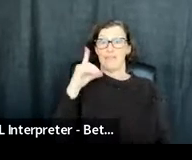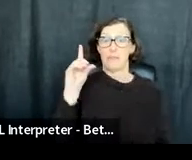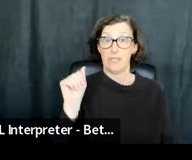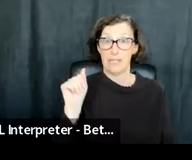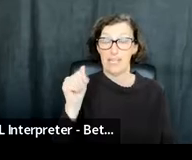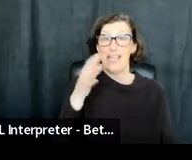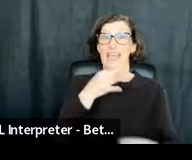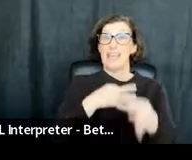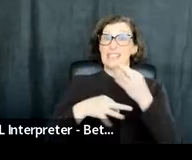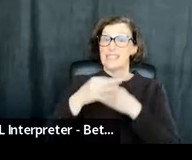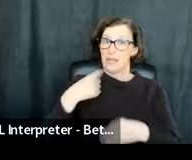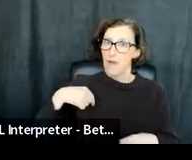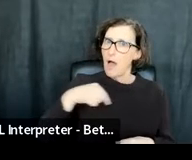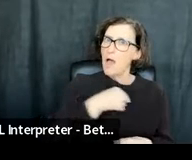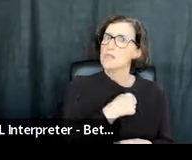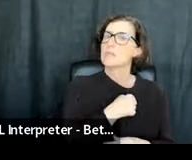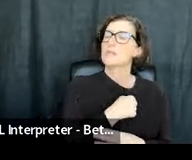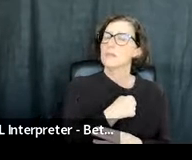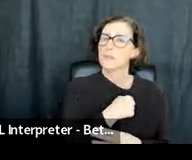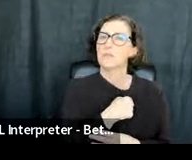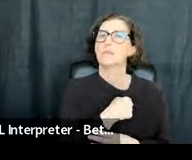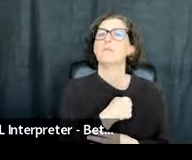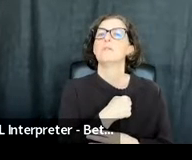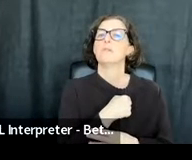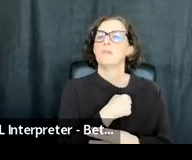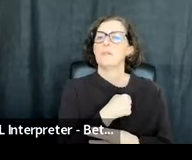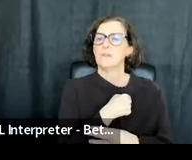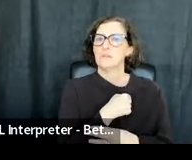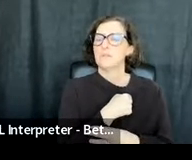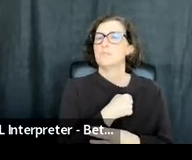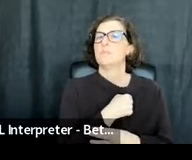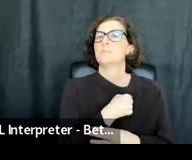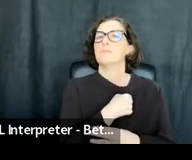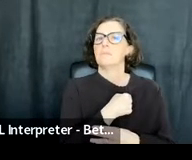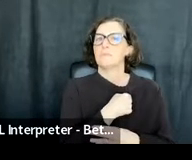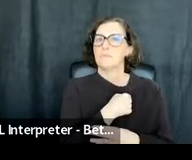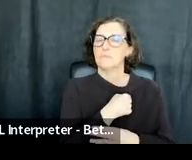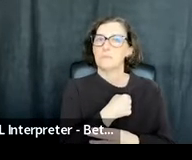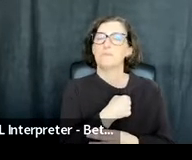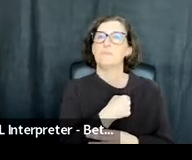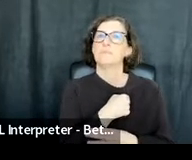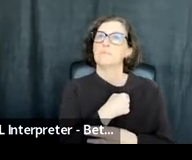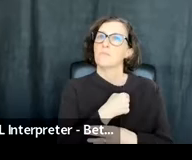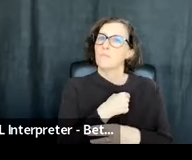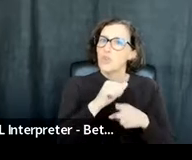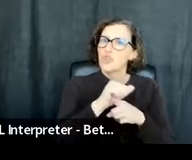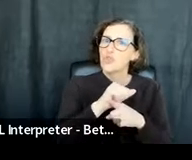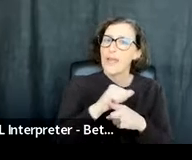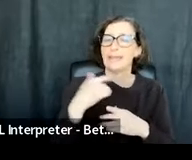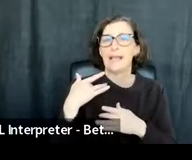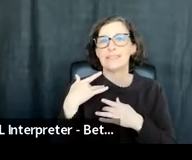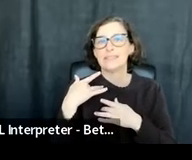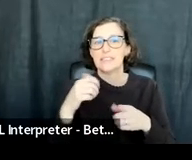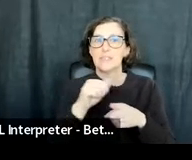inundated as we are on all kinds of sensitivity training to not only disability